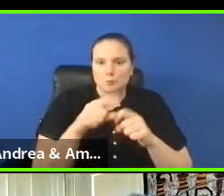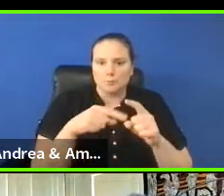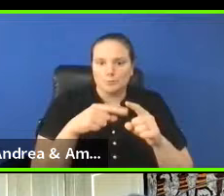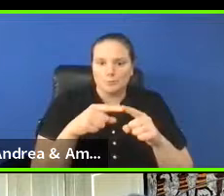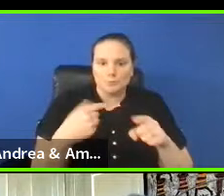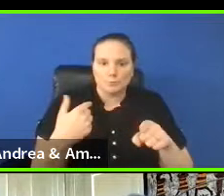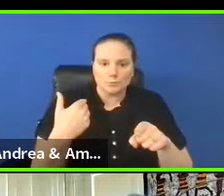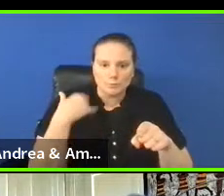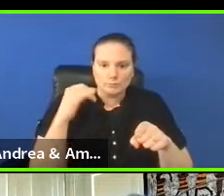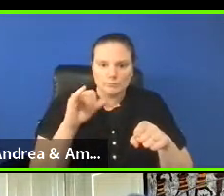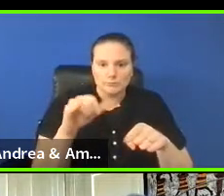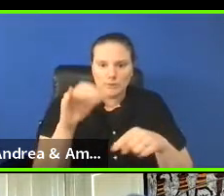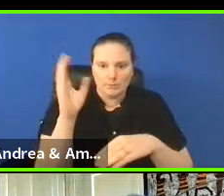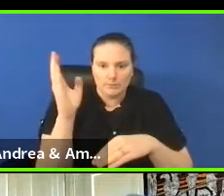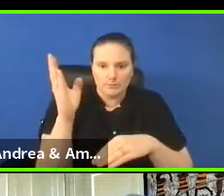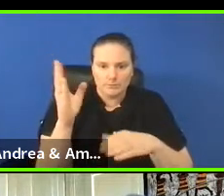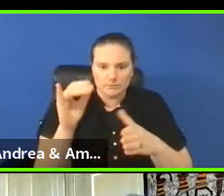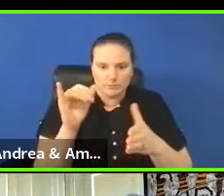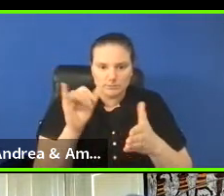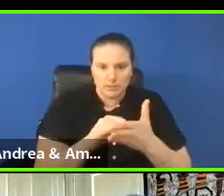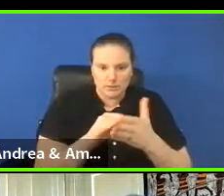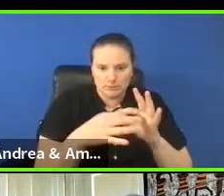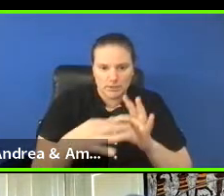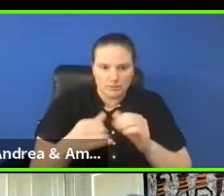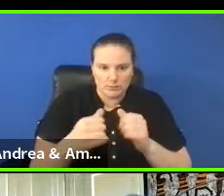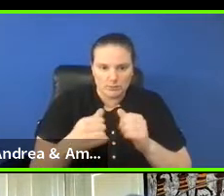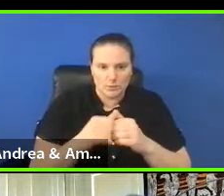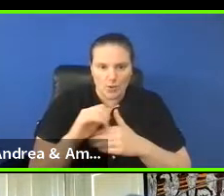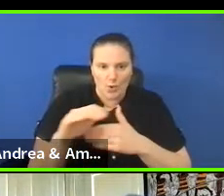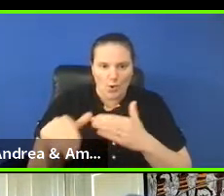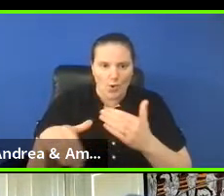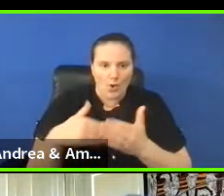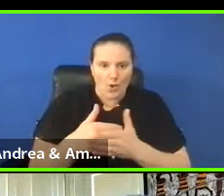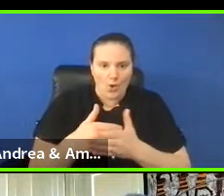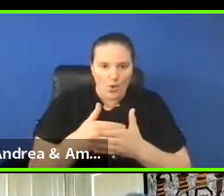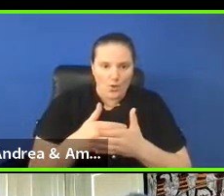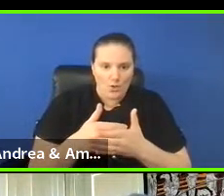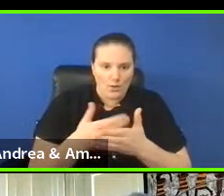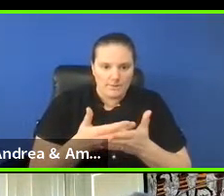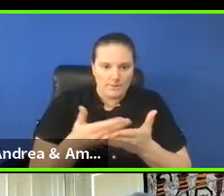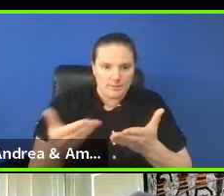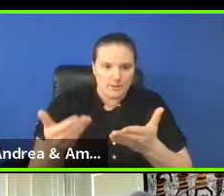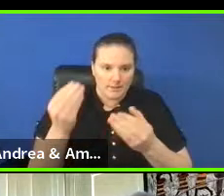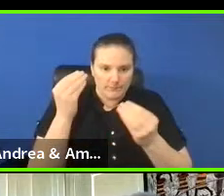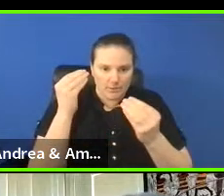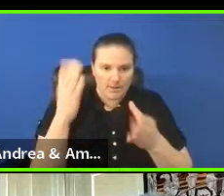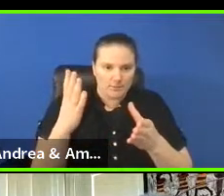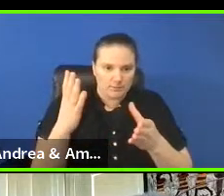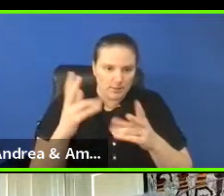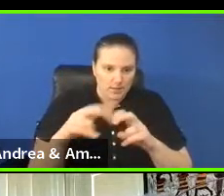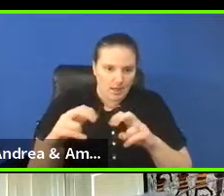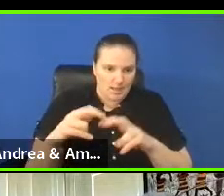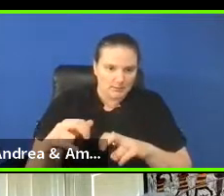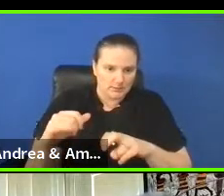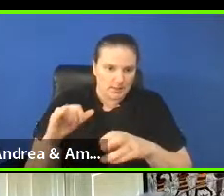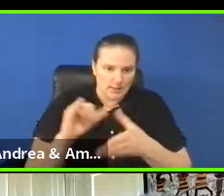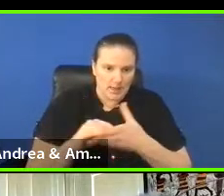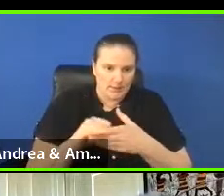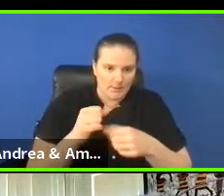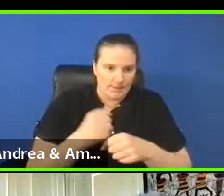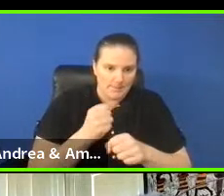that presentation, that it is accompanied with all of the attending information and analysis that would make